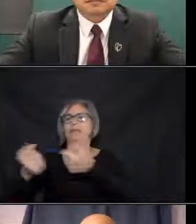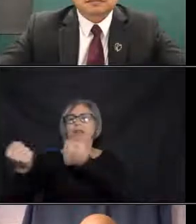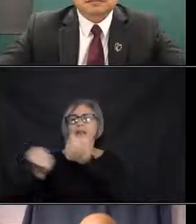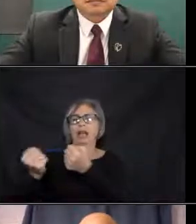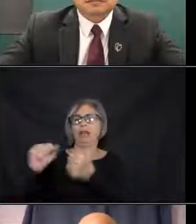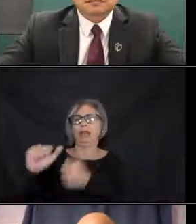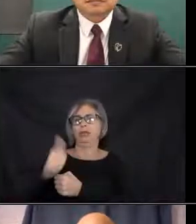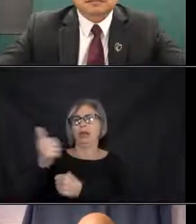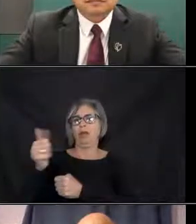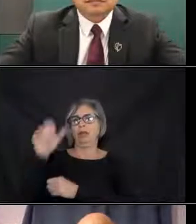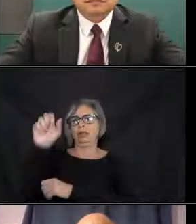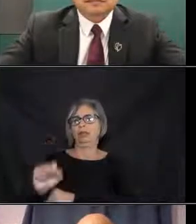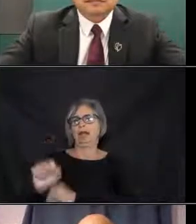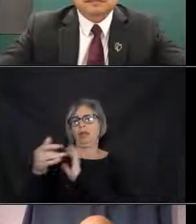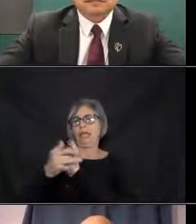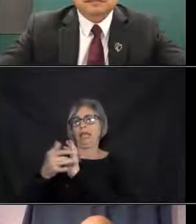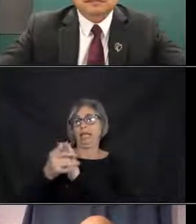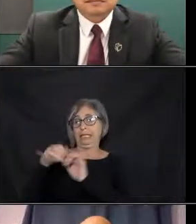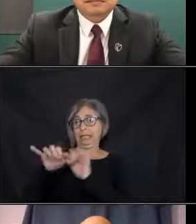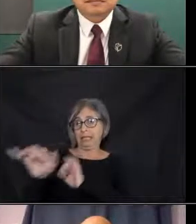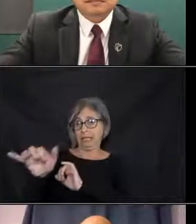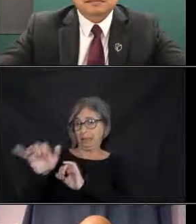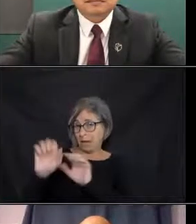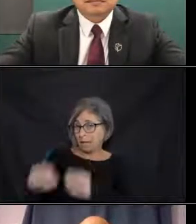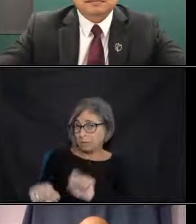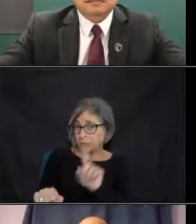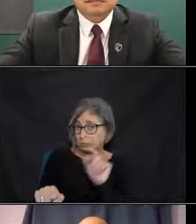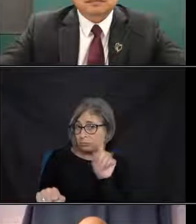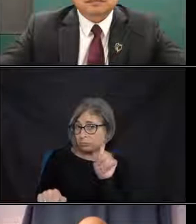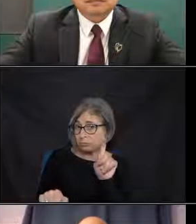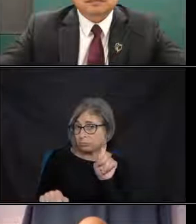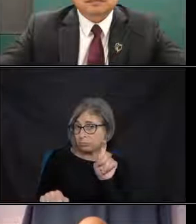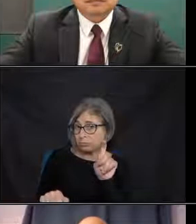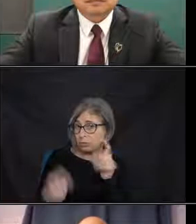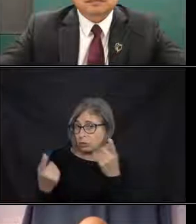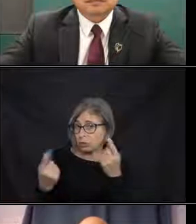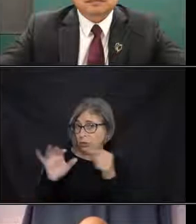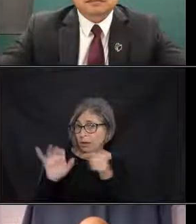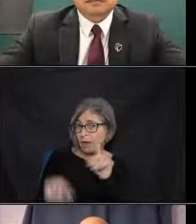to South Tech or something. Is that still something that we are doing?